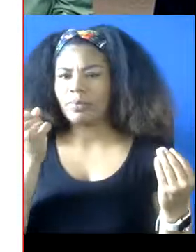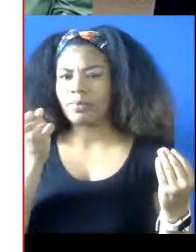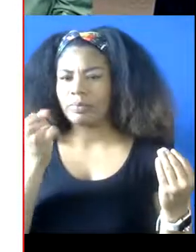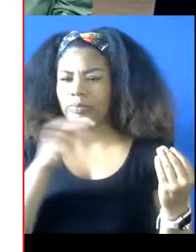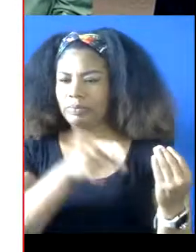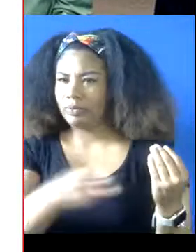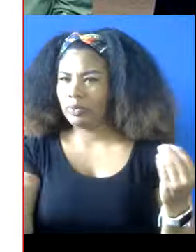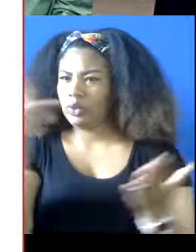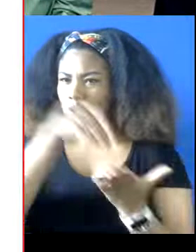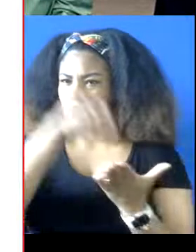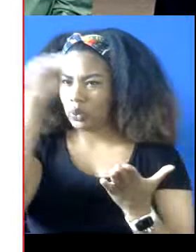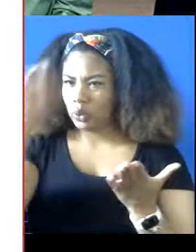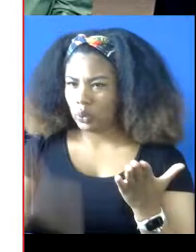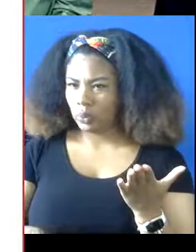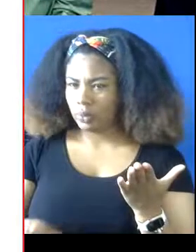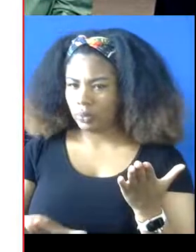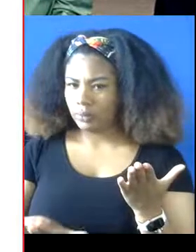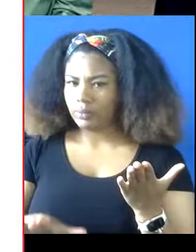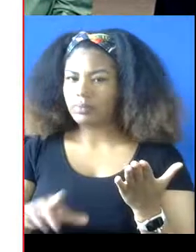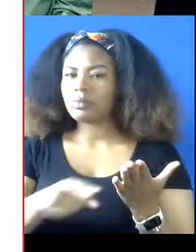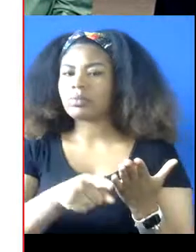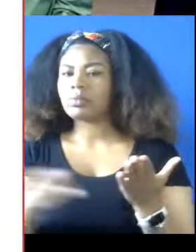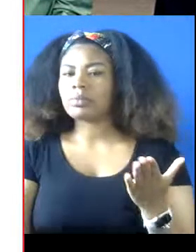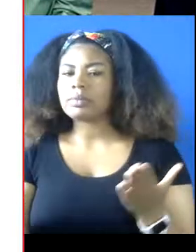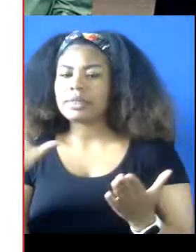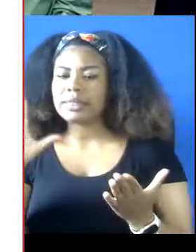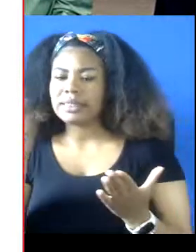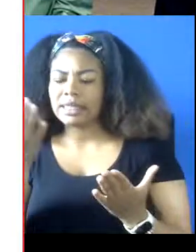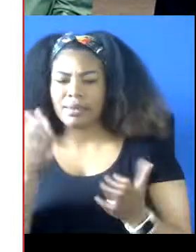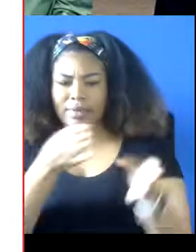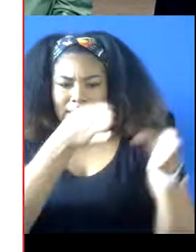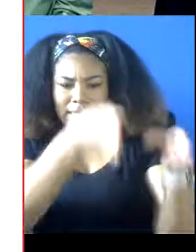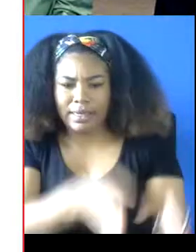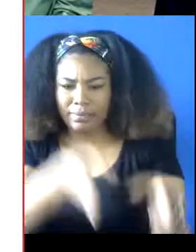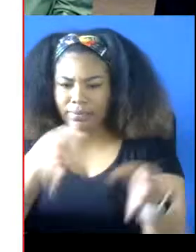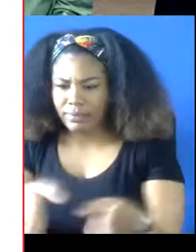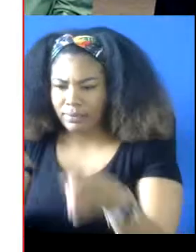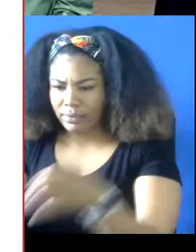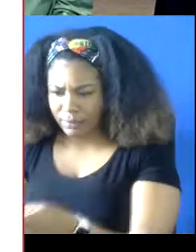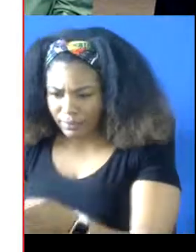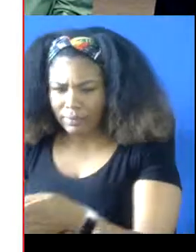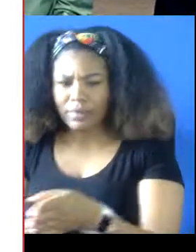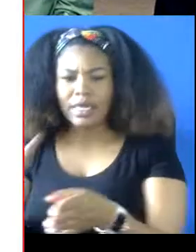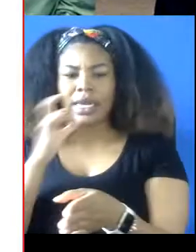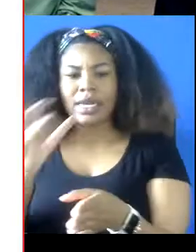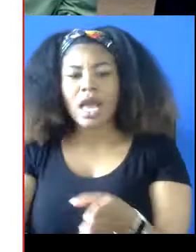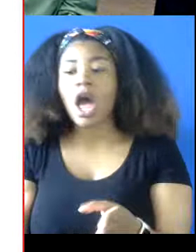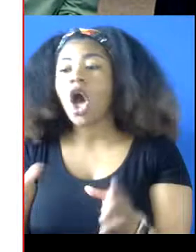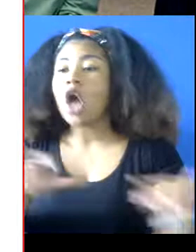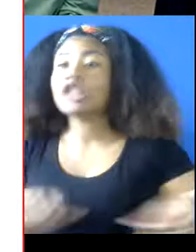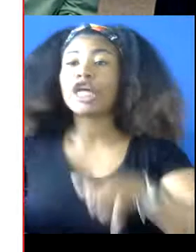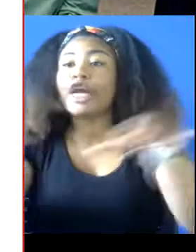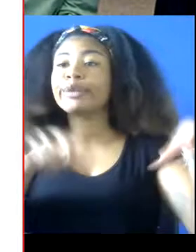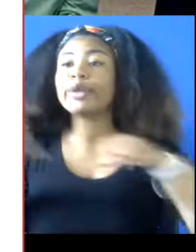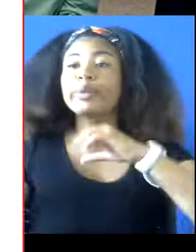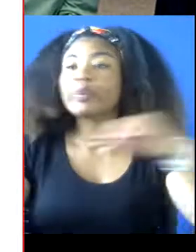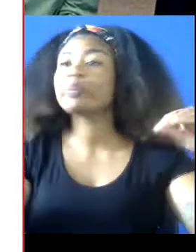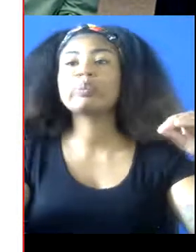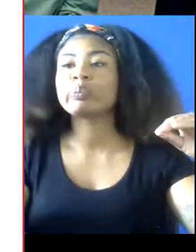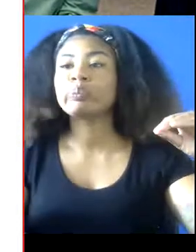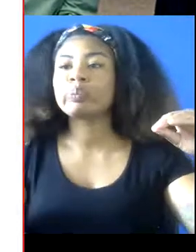my students? How should I address and consider these individual students? For a long time, we talked about